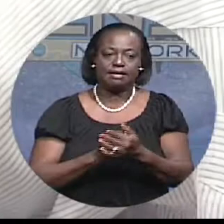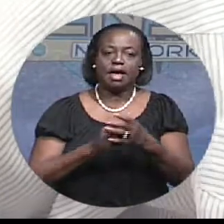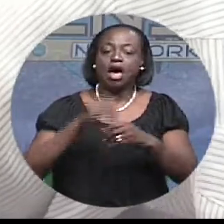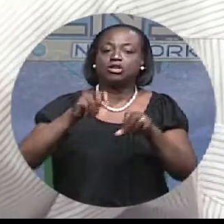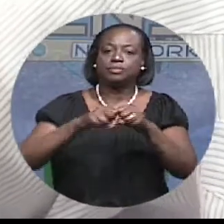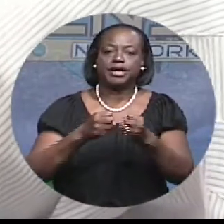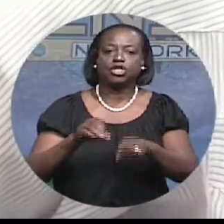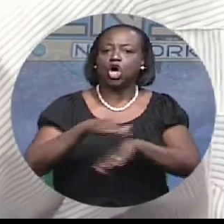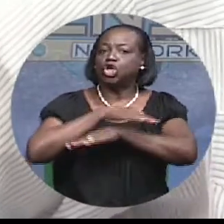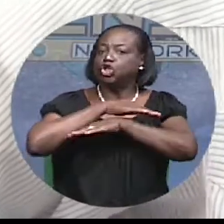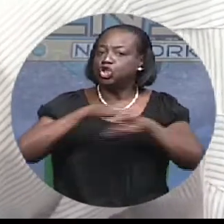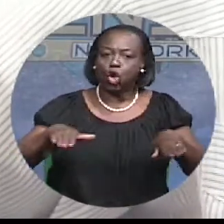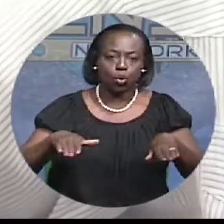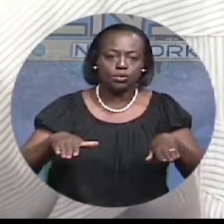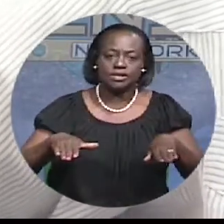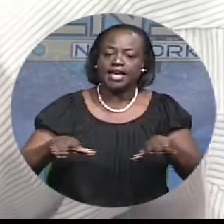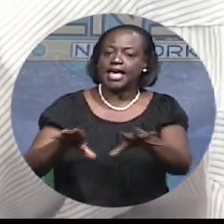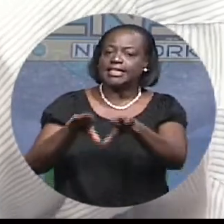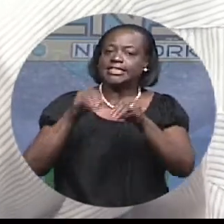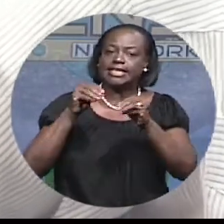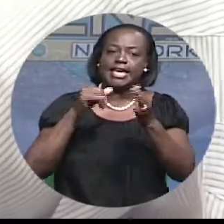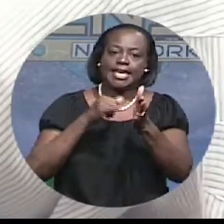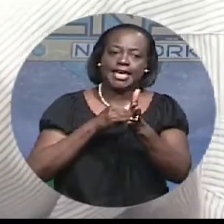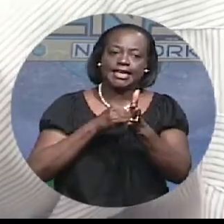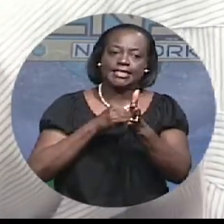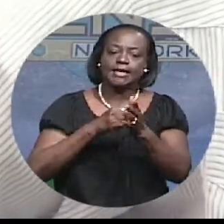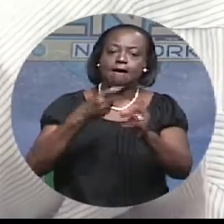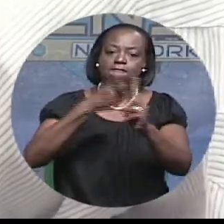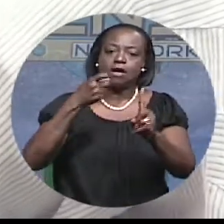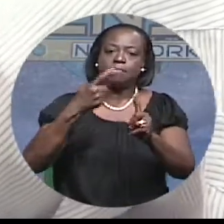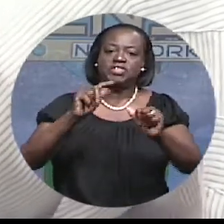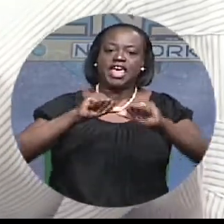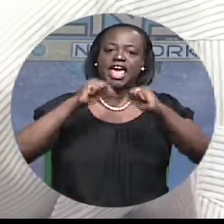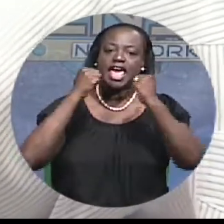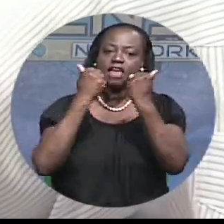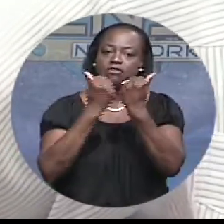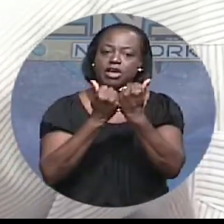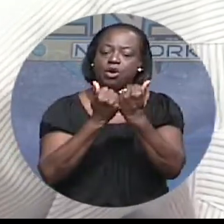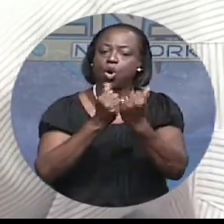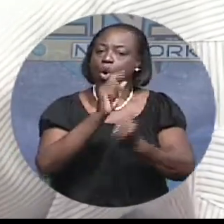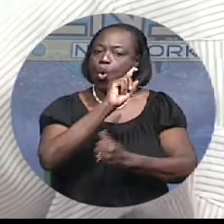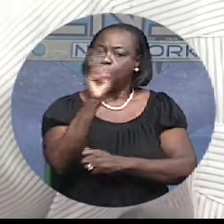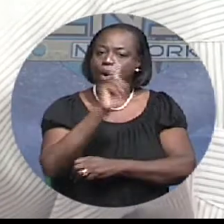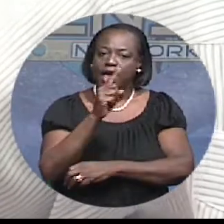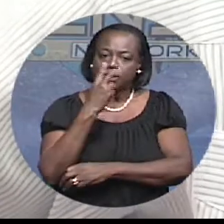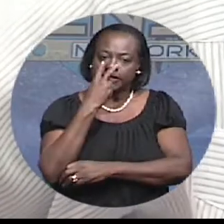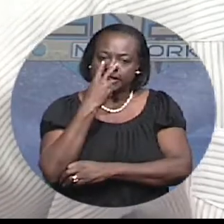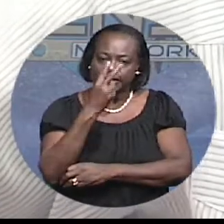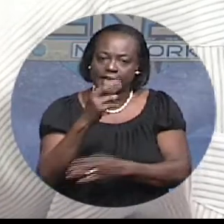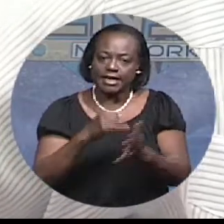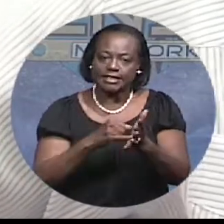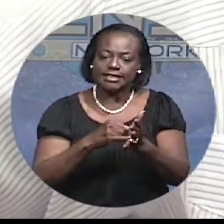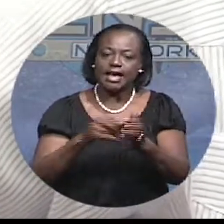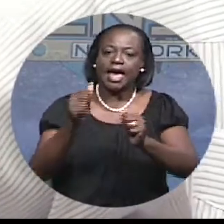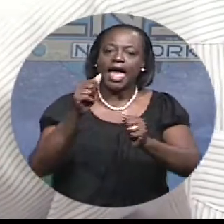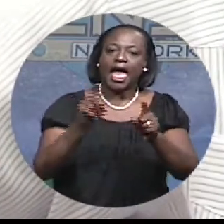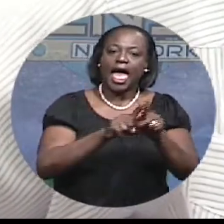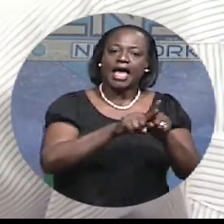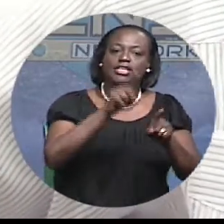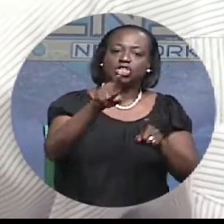Do not take it from the area where sighted, as you will be